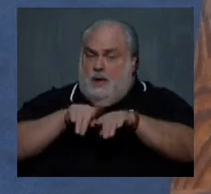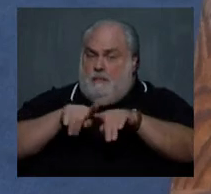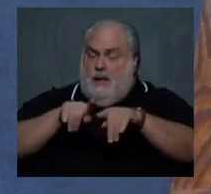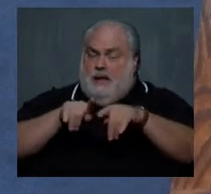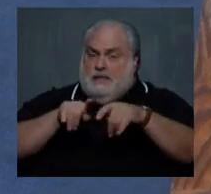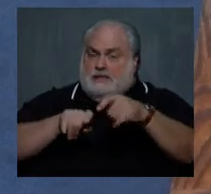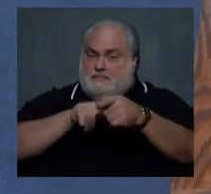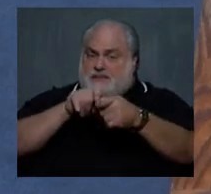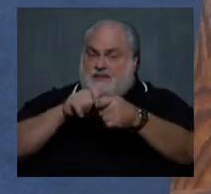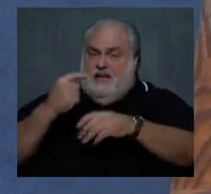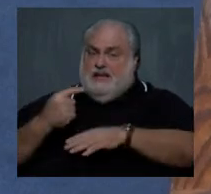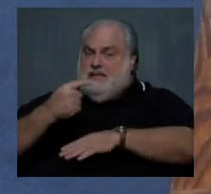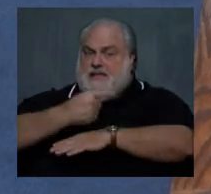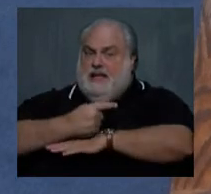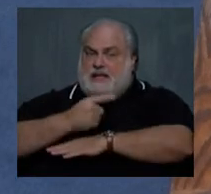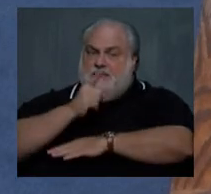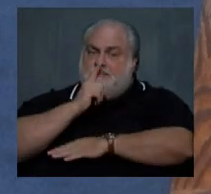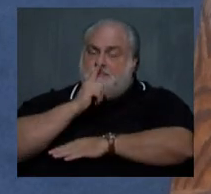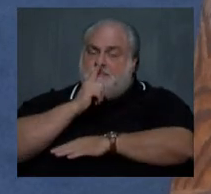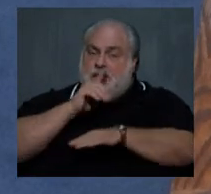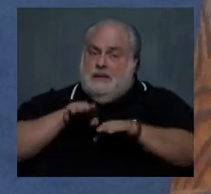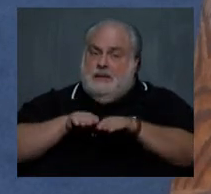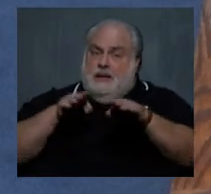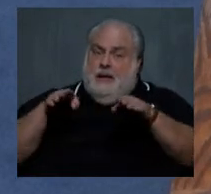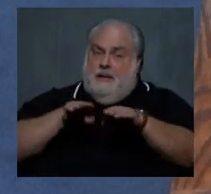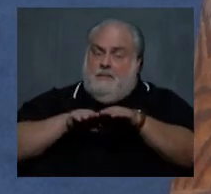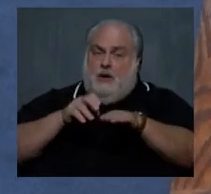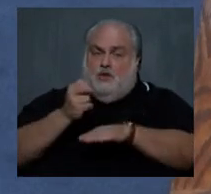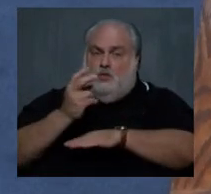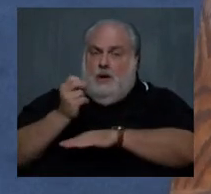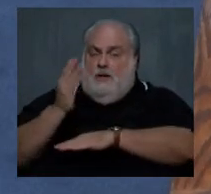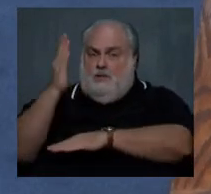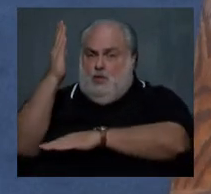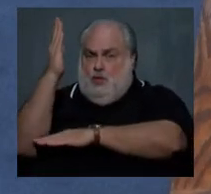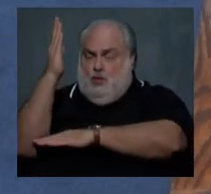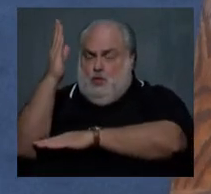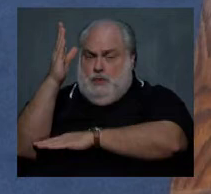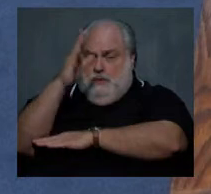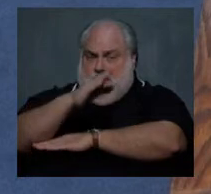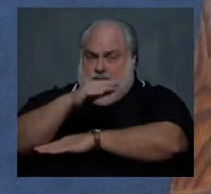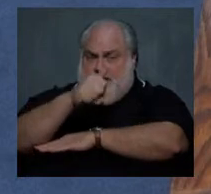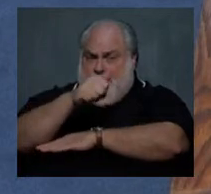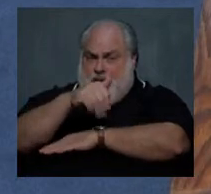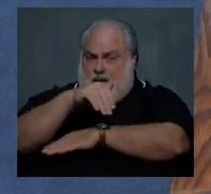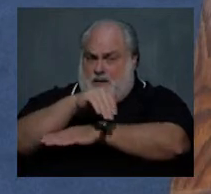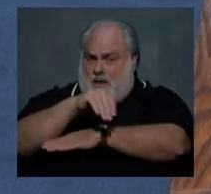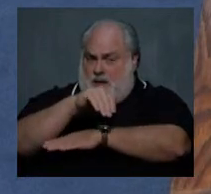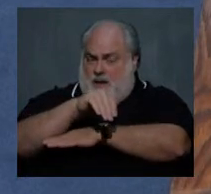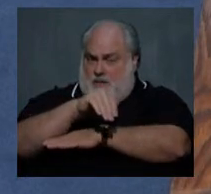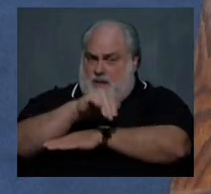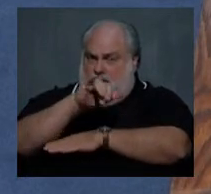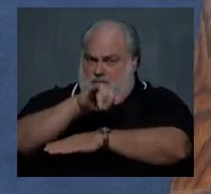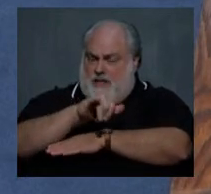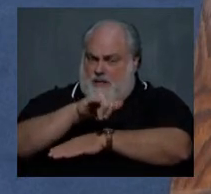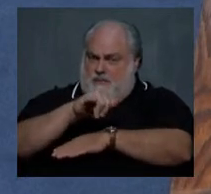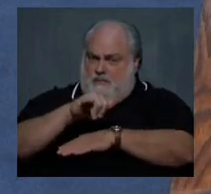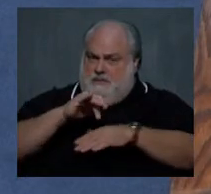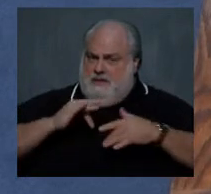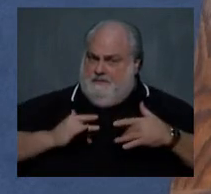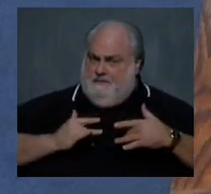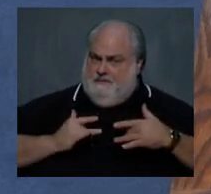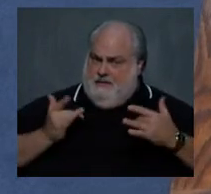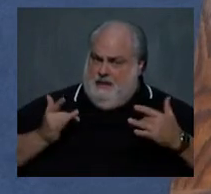specific days. Okay. They put in there for the hours are from noon to 10 PM, that they're looking to, have